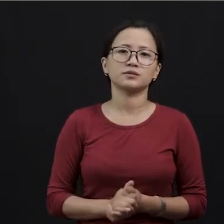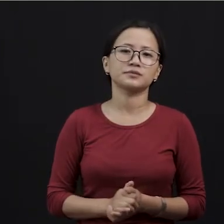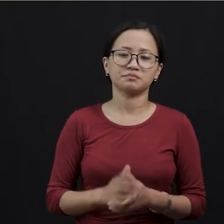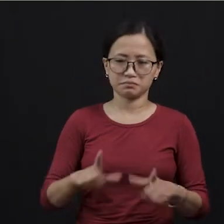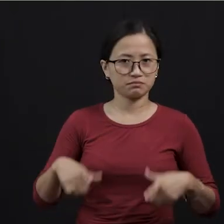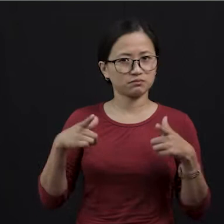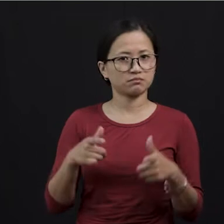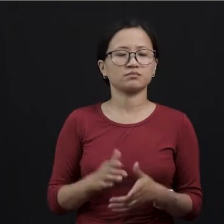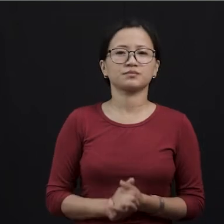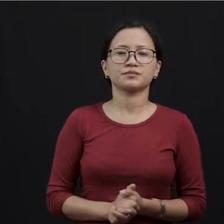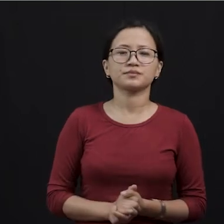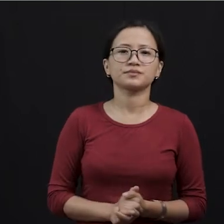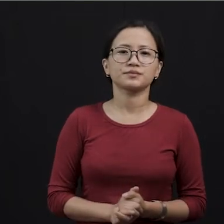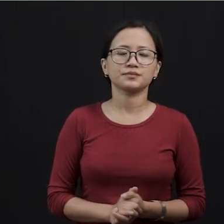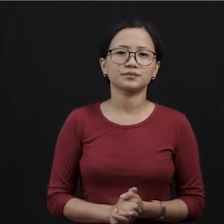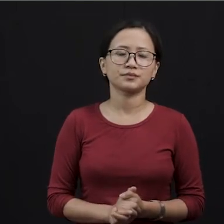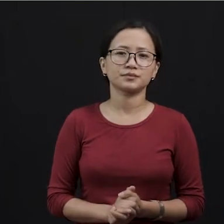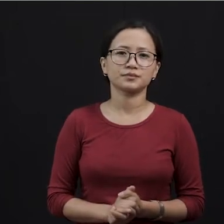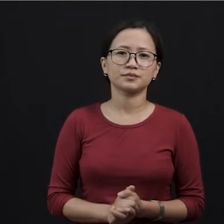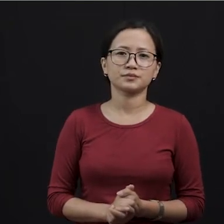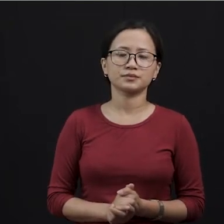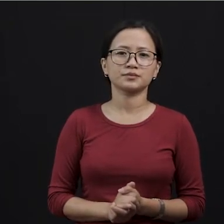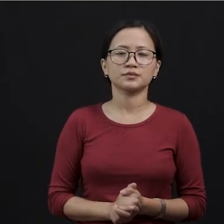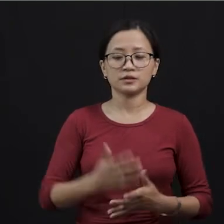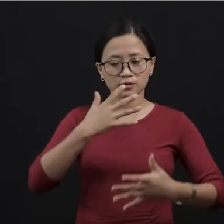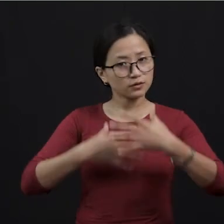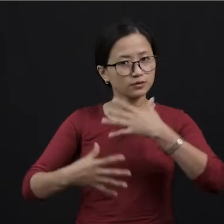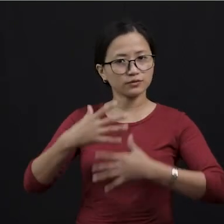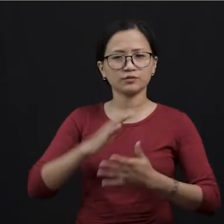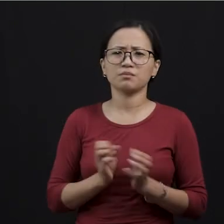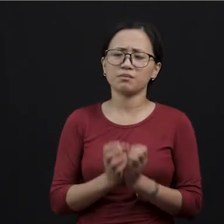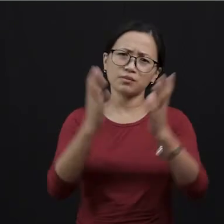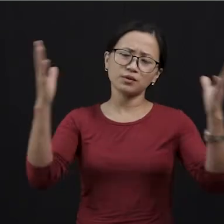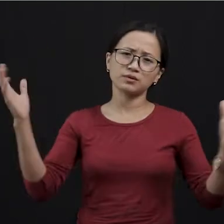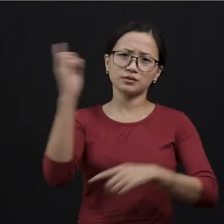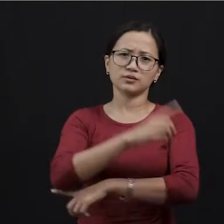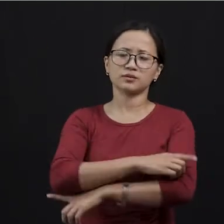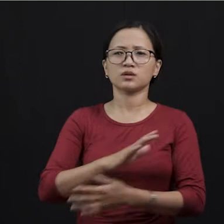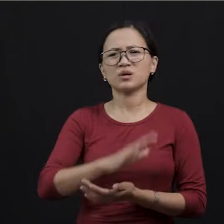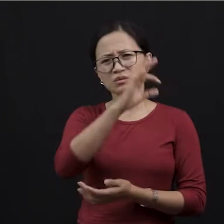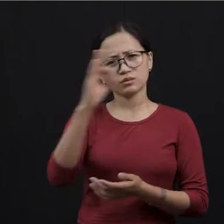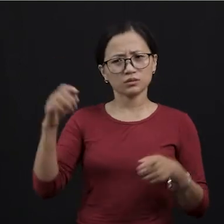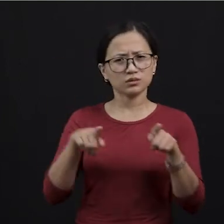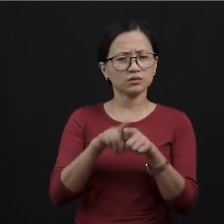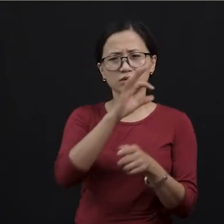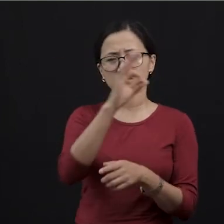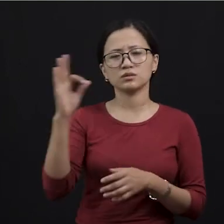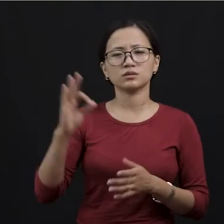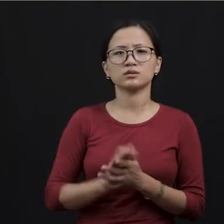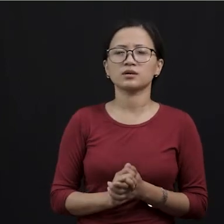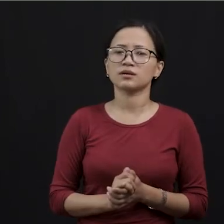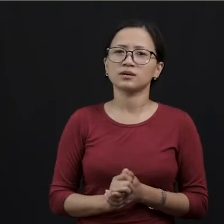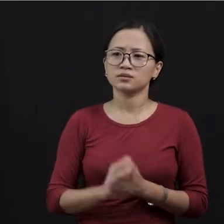they lose only little water, they can survive for many days, for even weeks and weeks. Sometimes